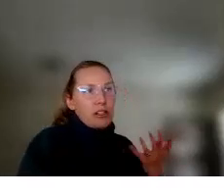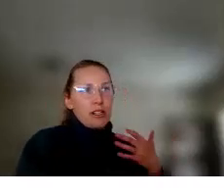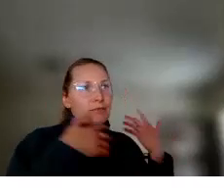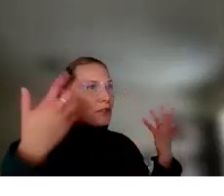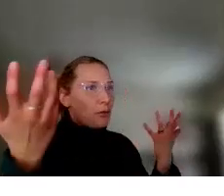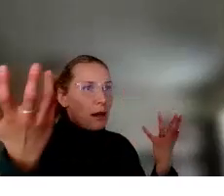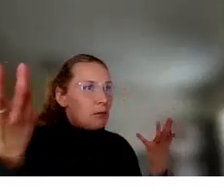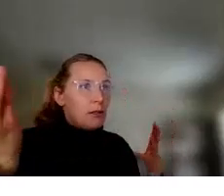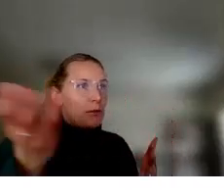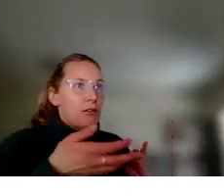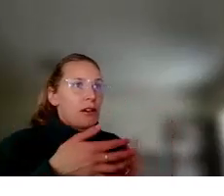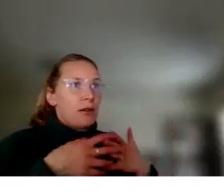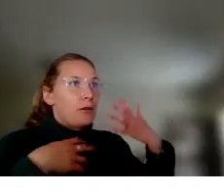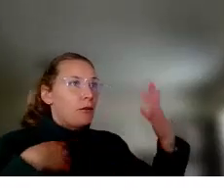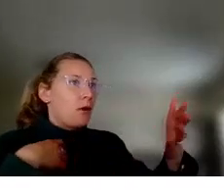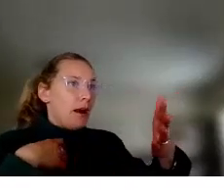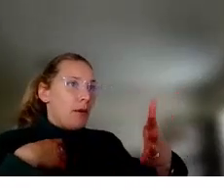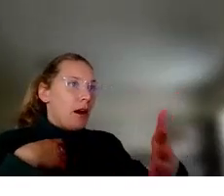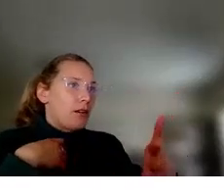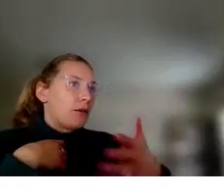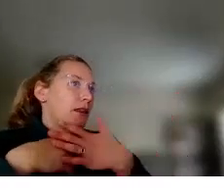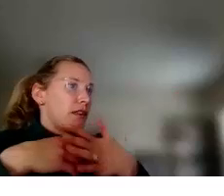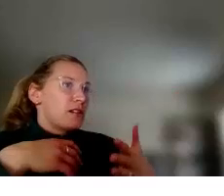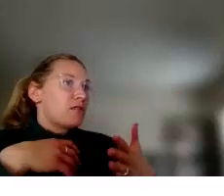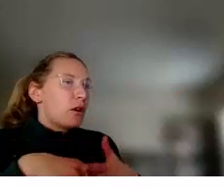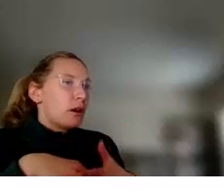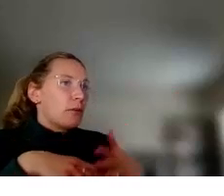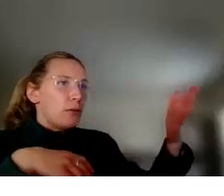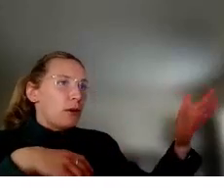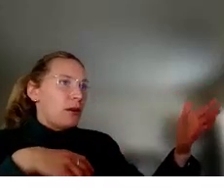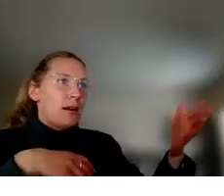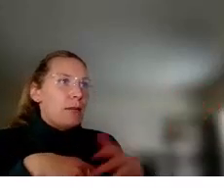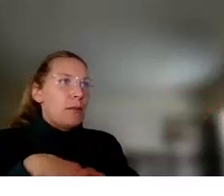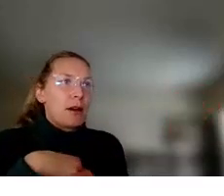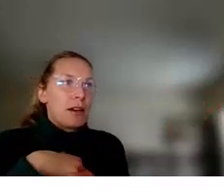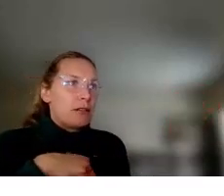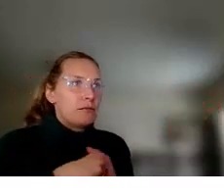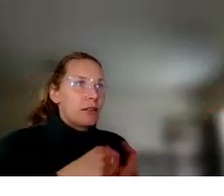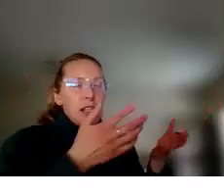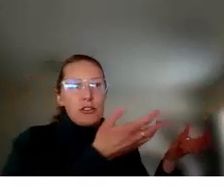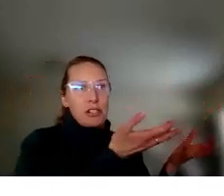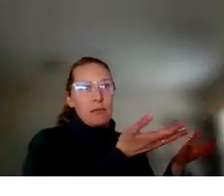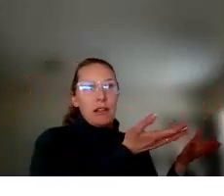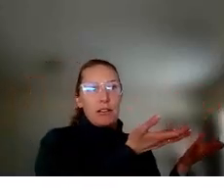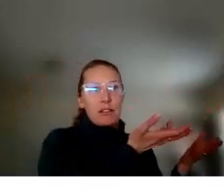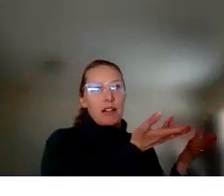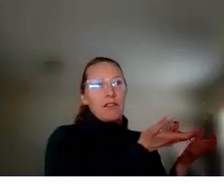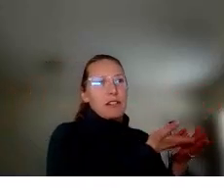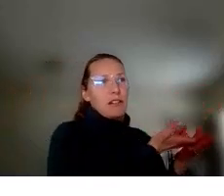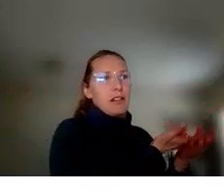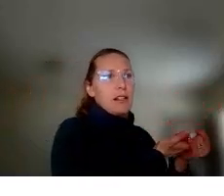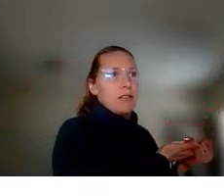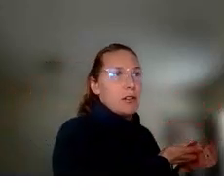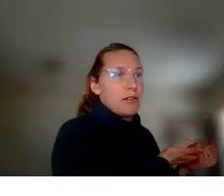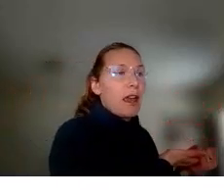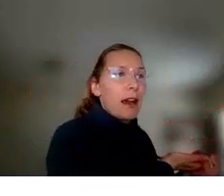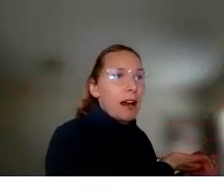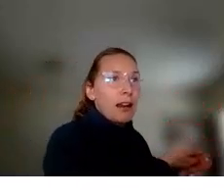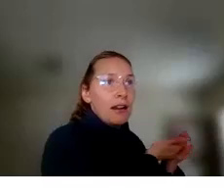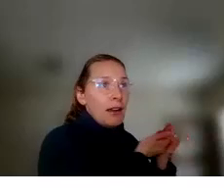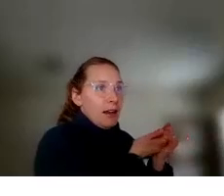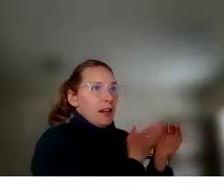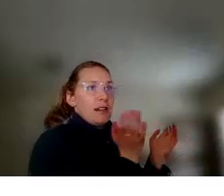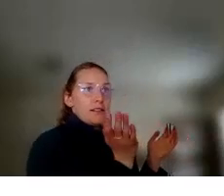But essentially, you're probably wondering why bother with this form when a member can just meet nursing facility level